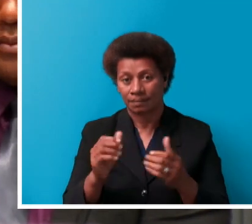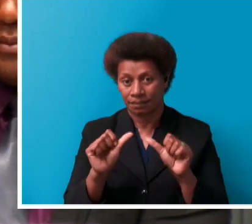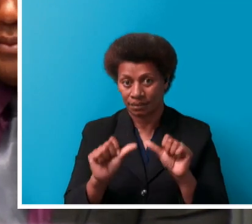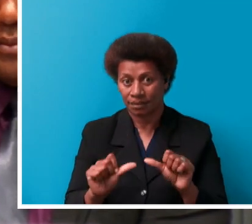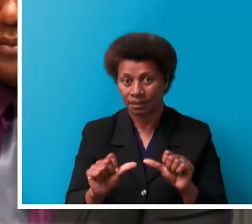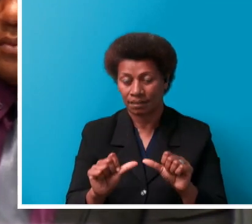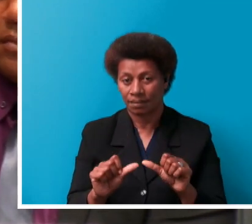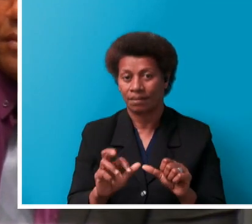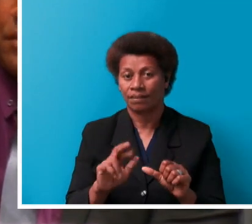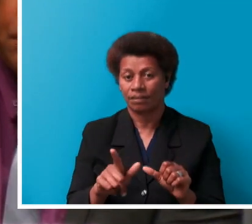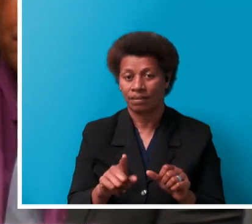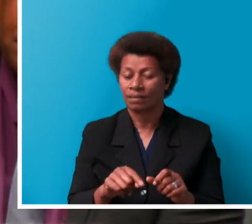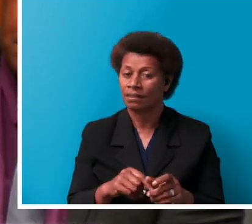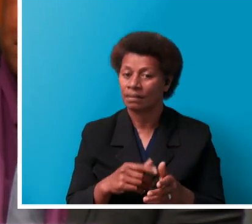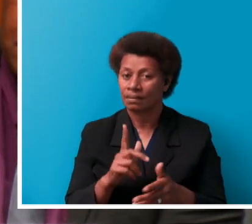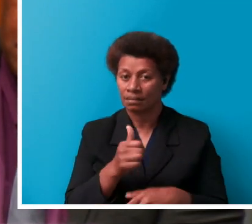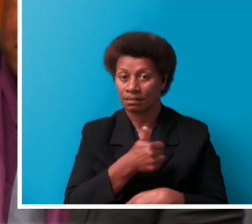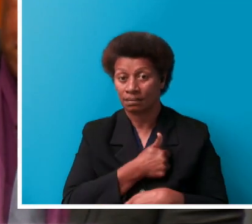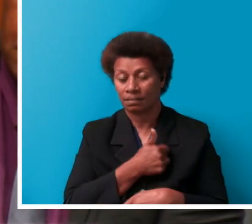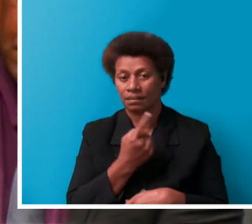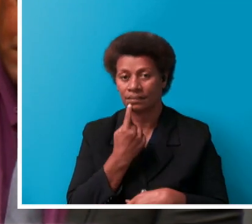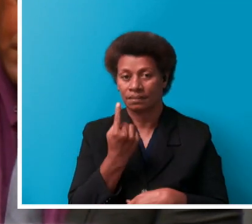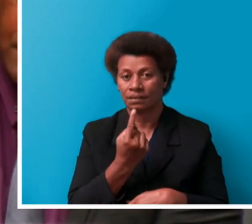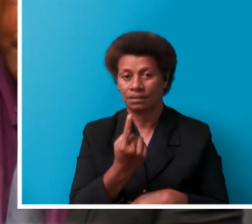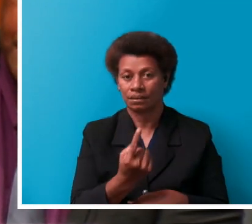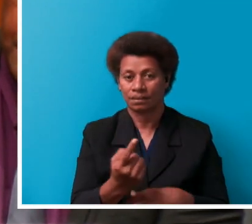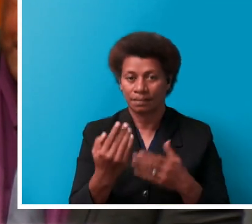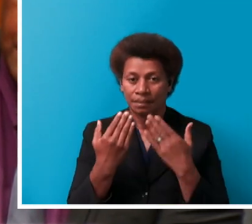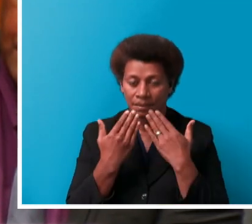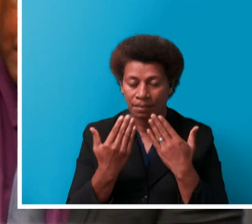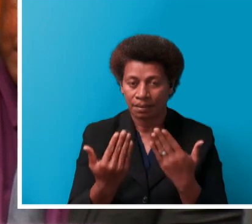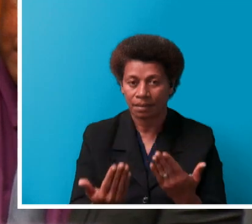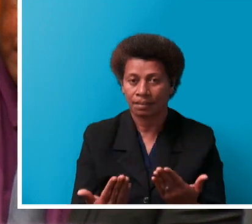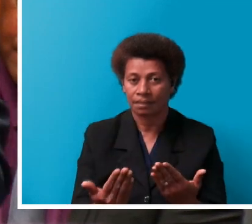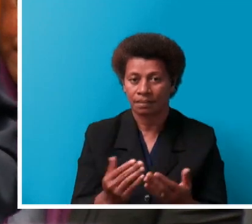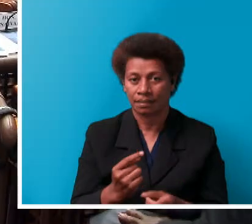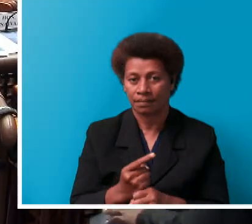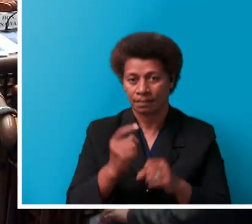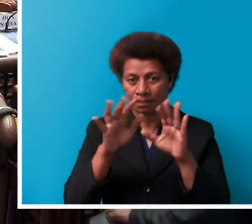for his most gracious speech. Terima kasih.